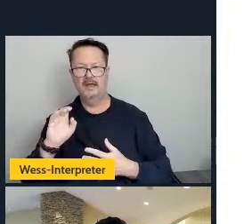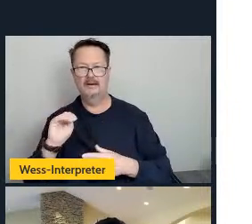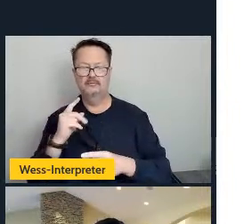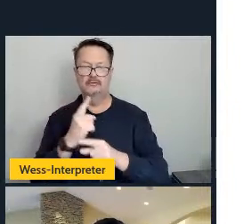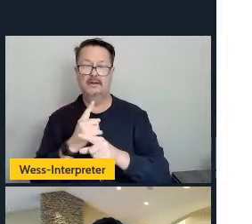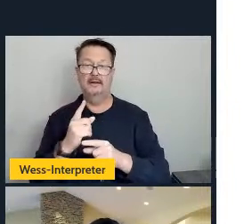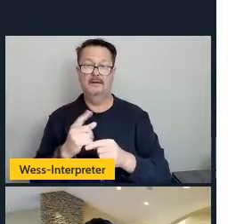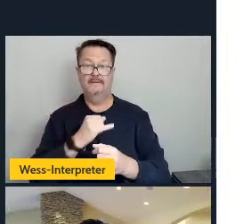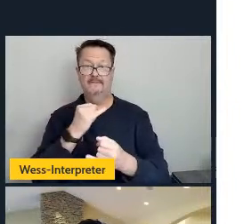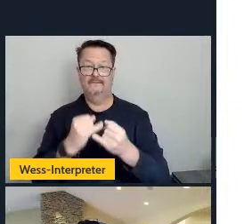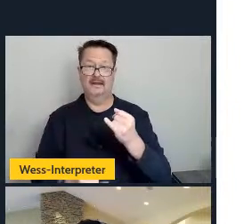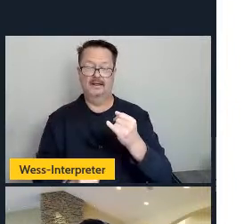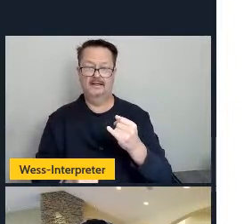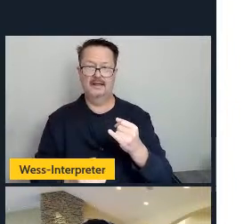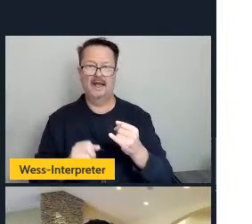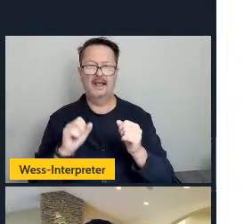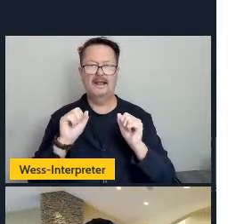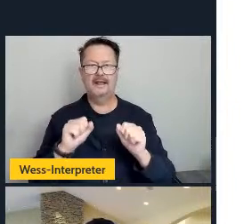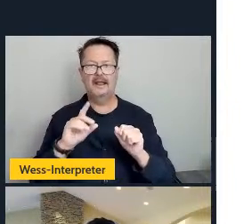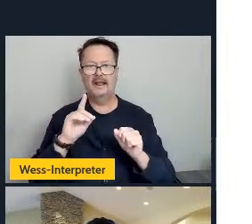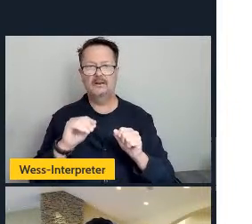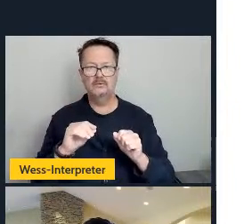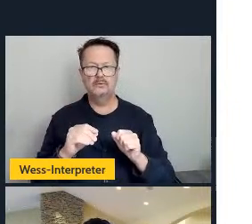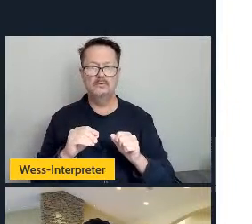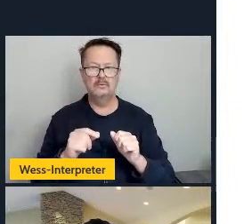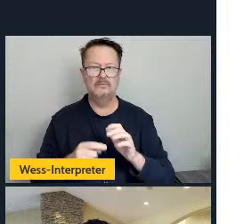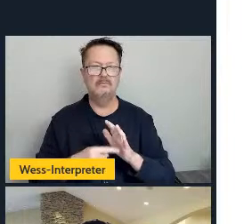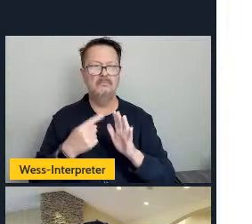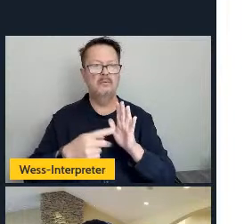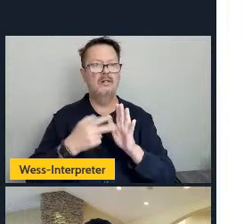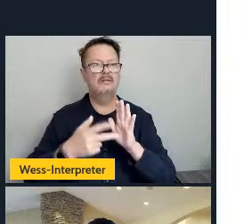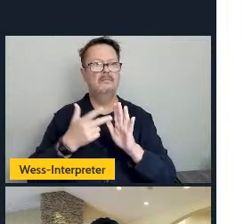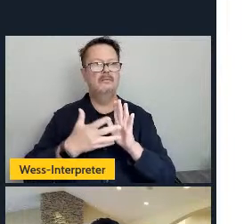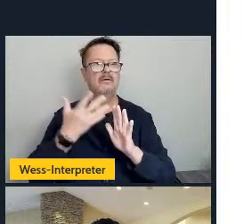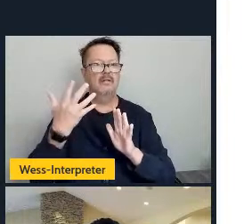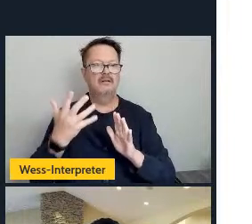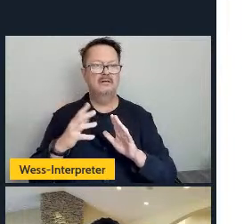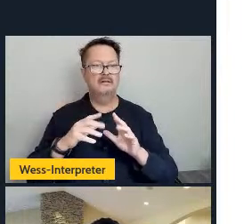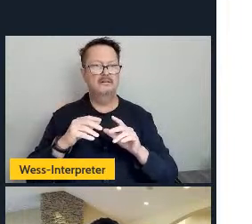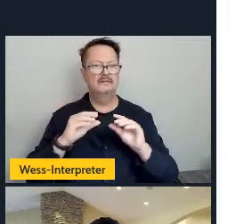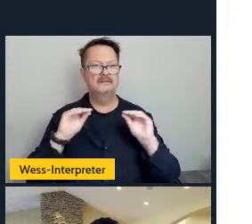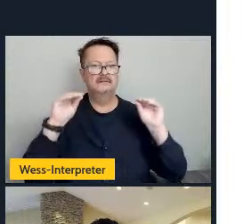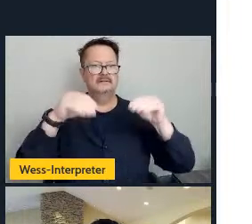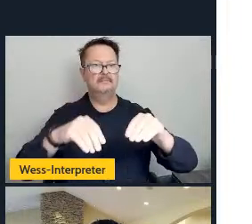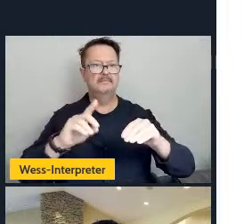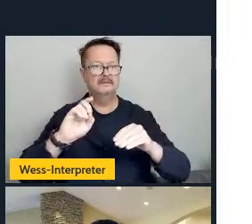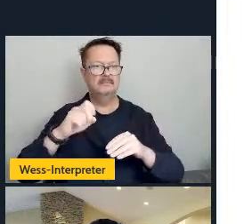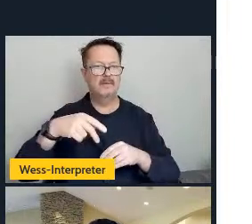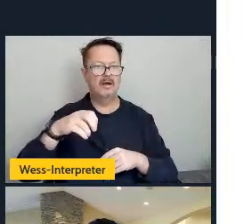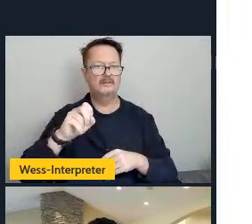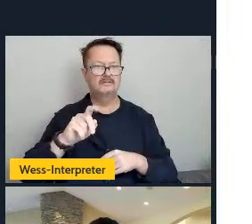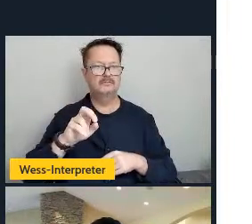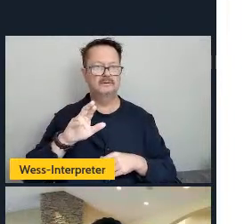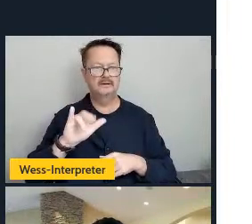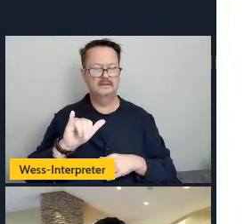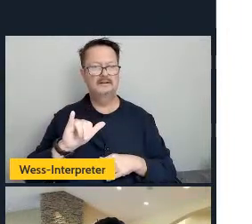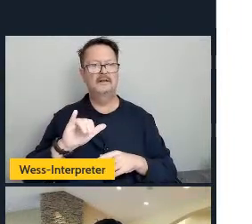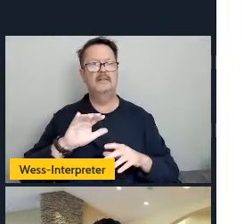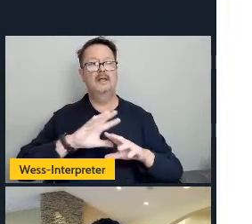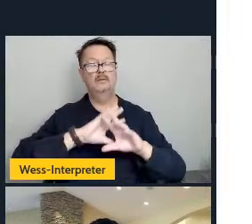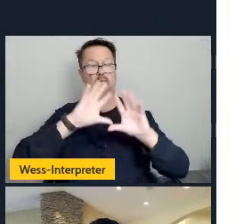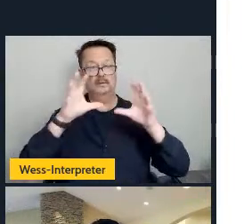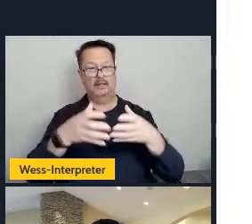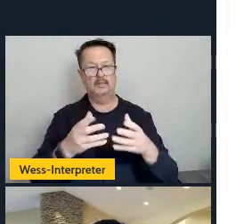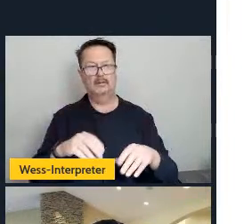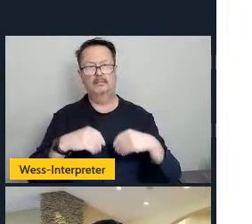finally, I can do multiple repositories that together comprise a single component and deliver that